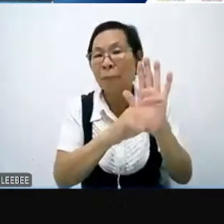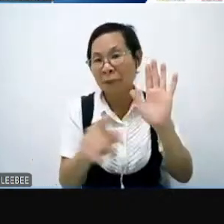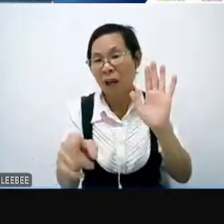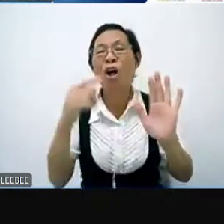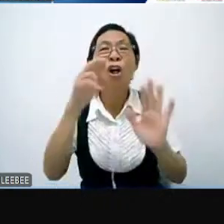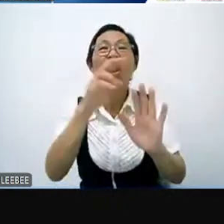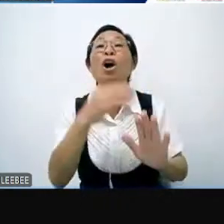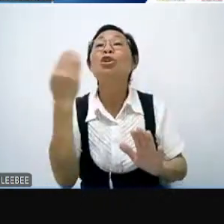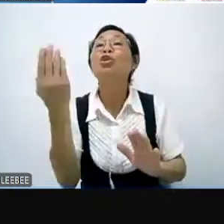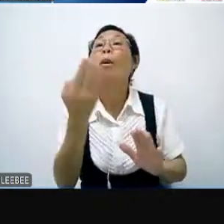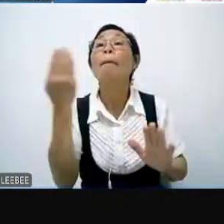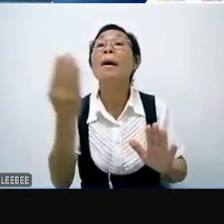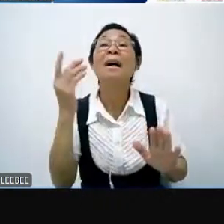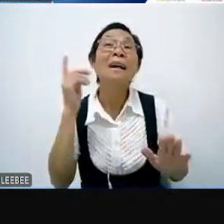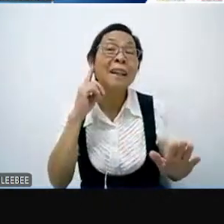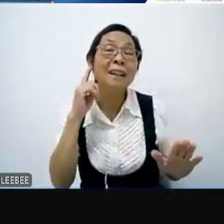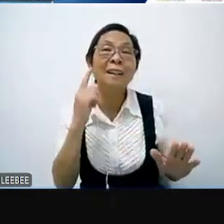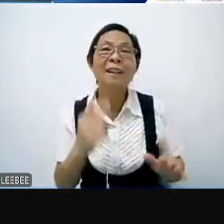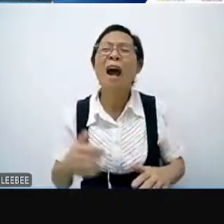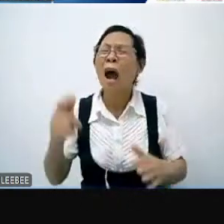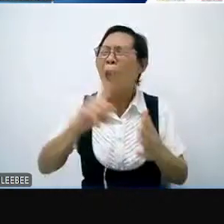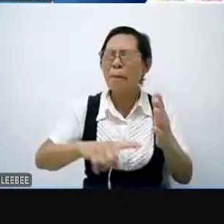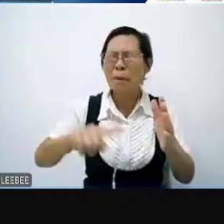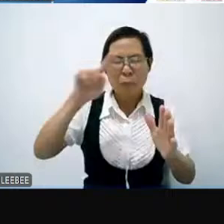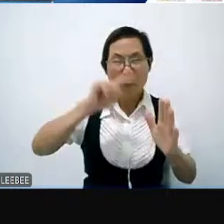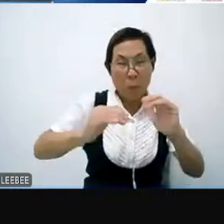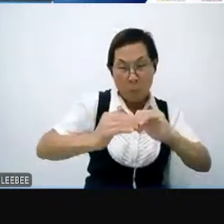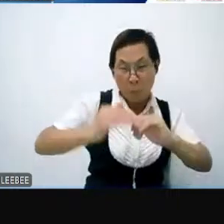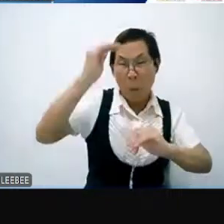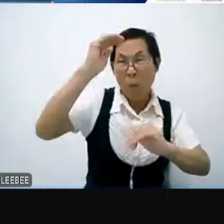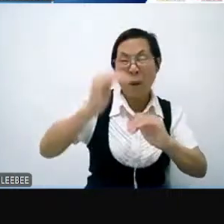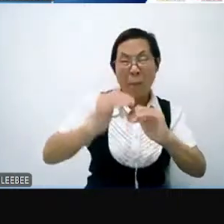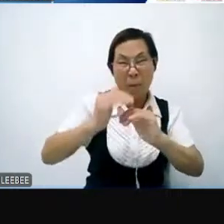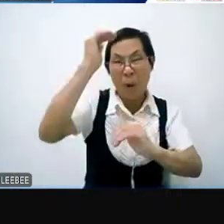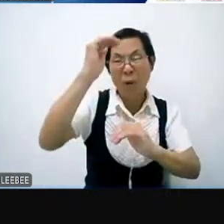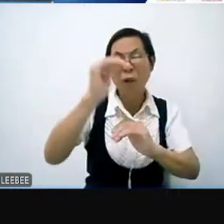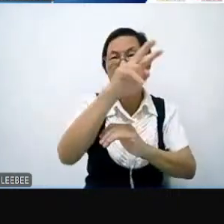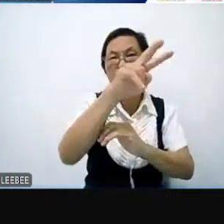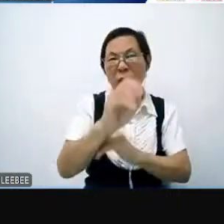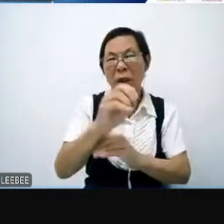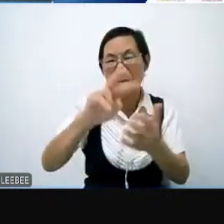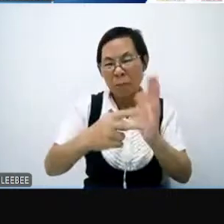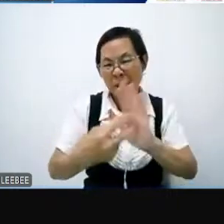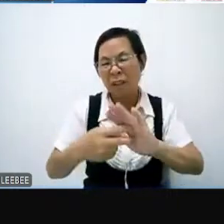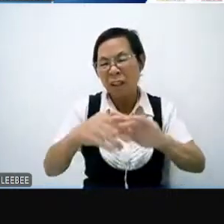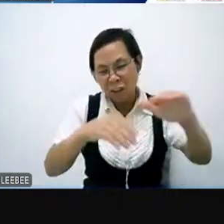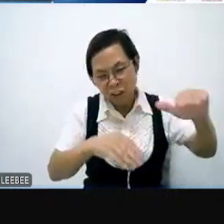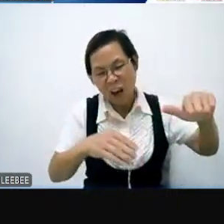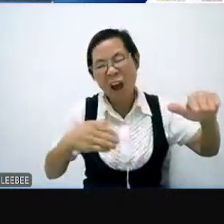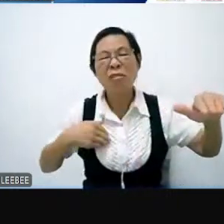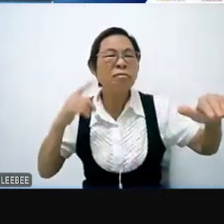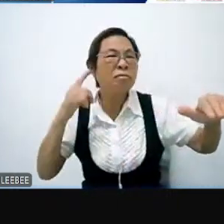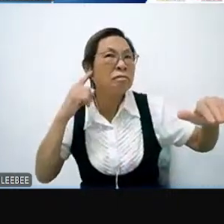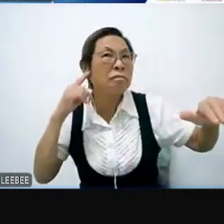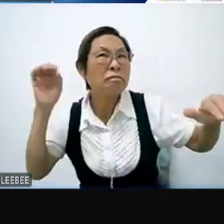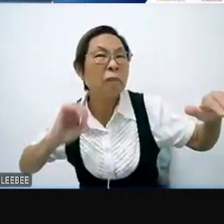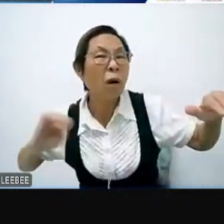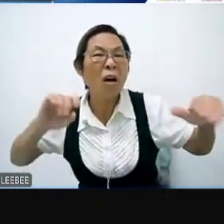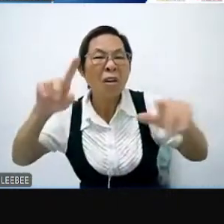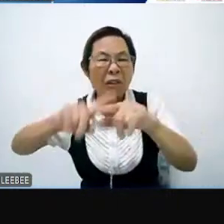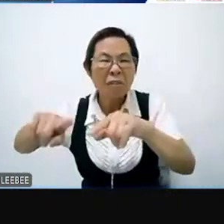Okay, any thresholds that is worse than 20, that means the child has hearing loss, different degree of hearing loss.